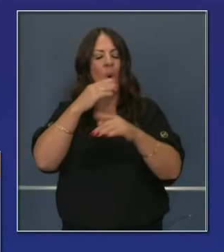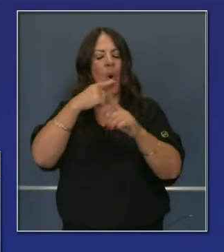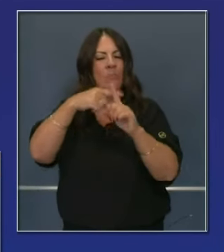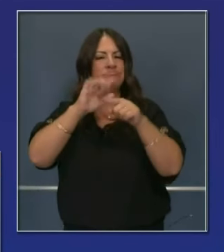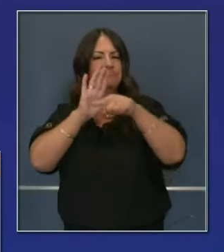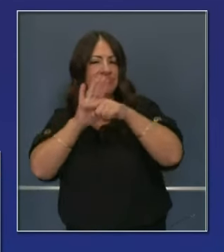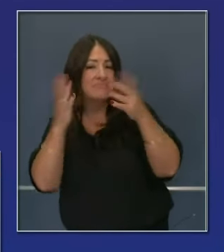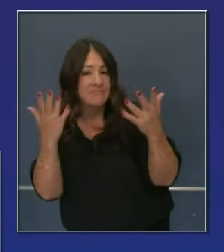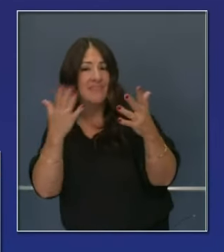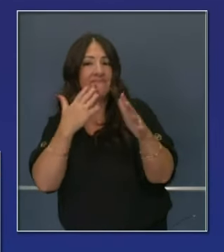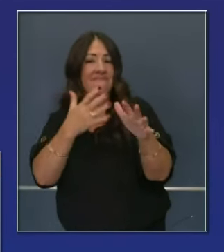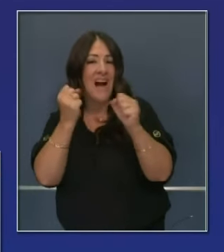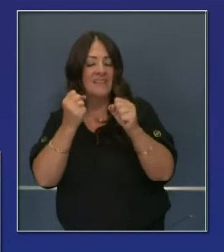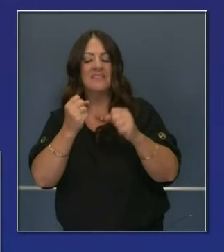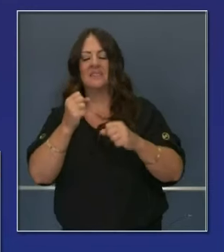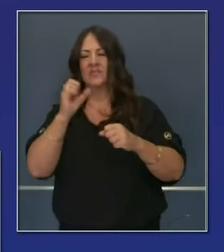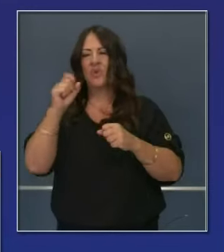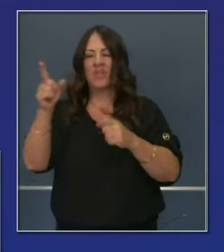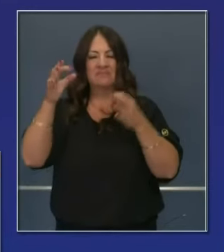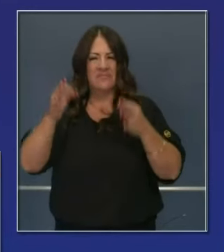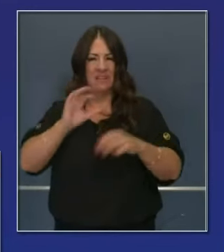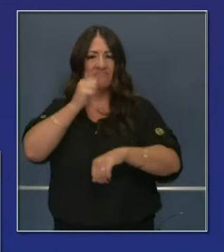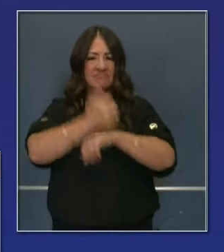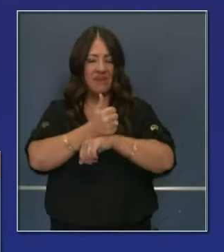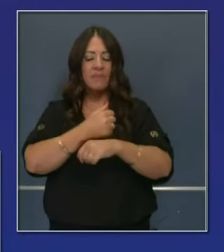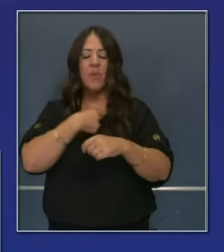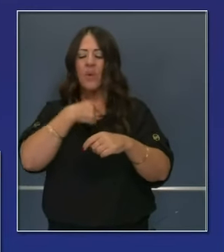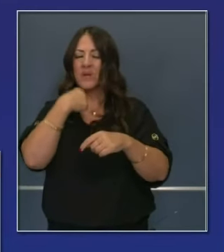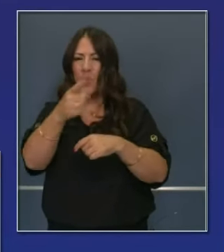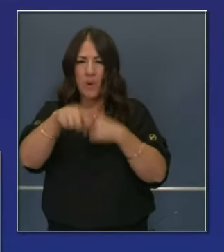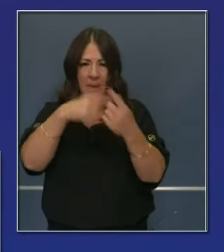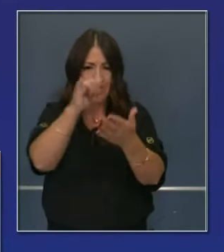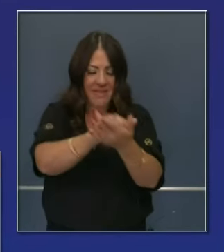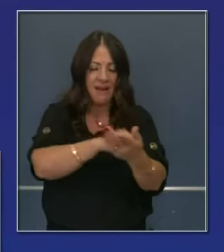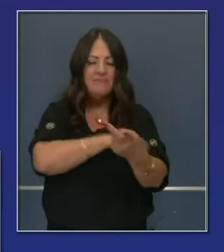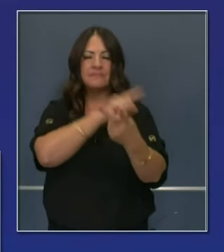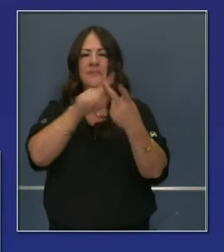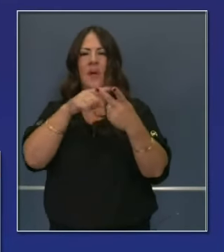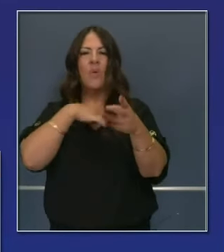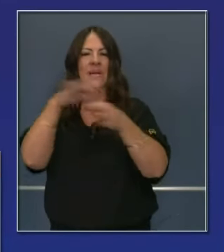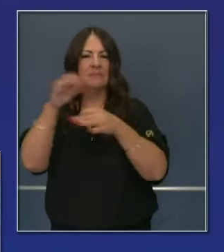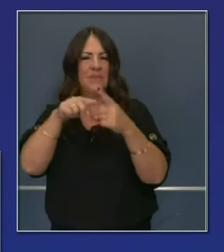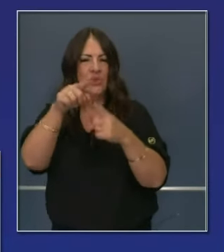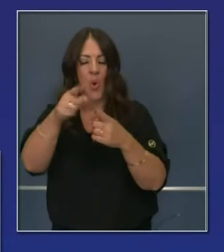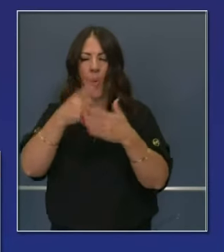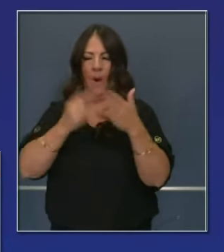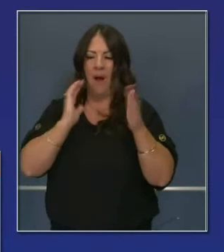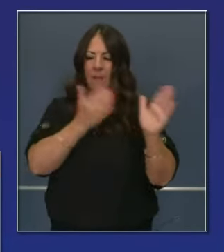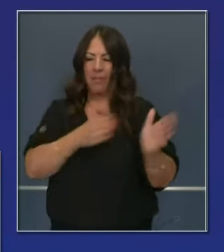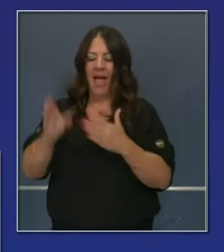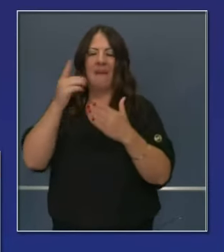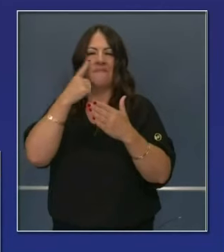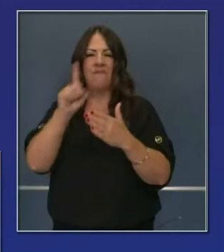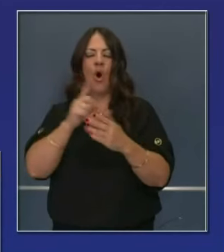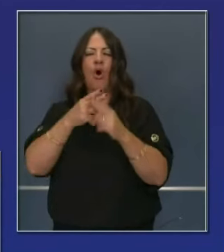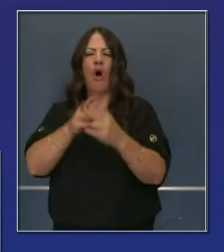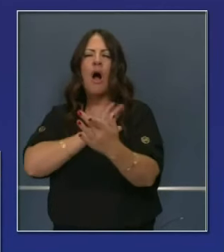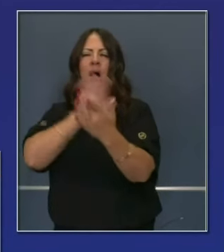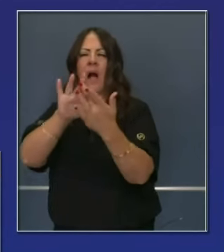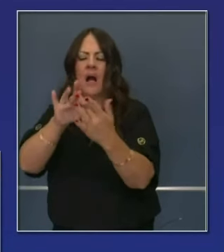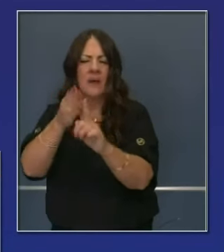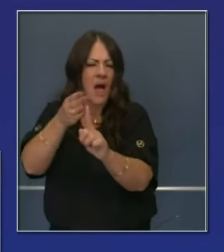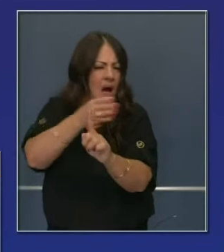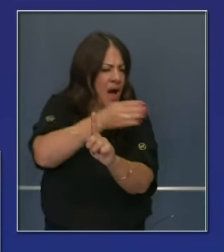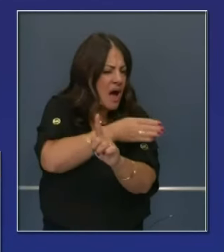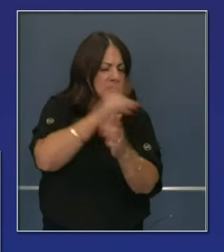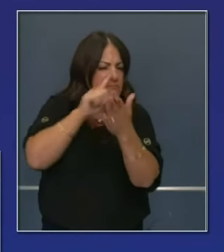quarantine strategies and the contact tracing work that we're doing. Again, testing, big part of the isolation